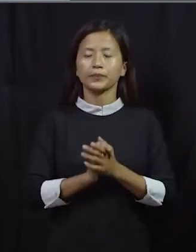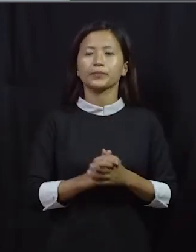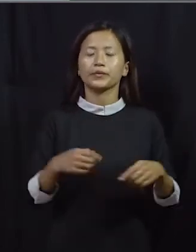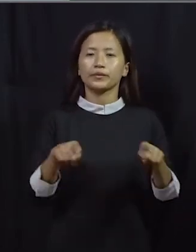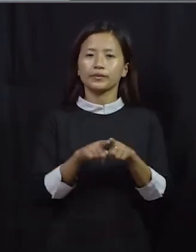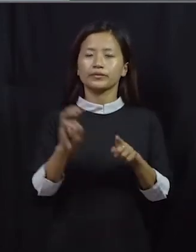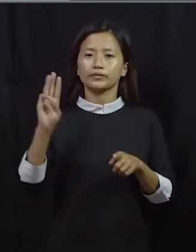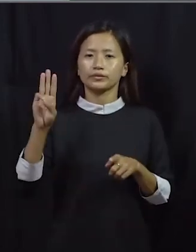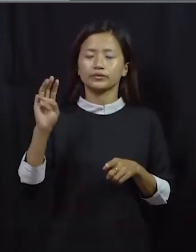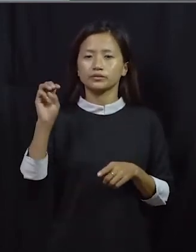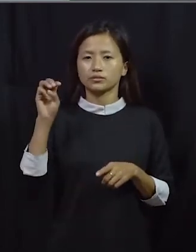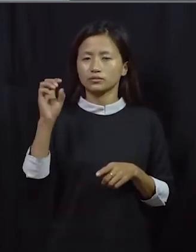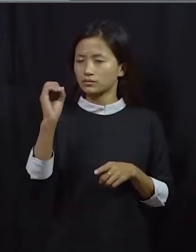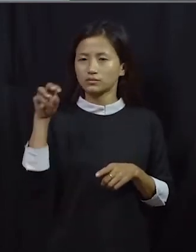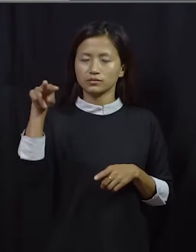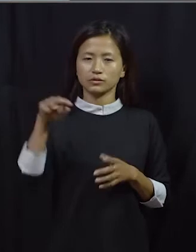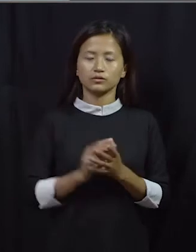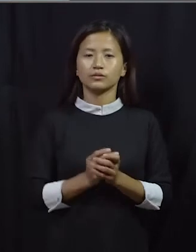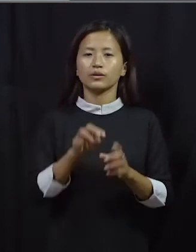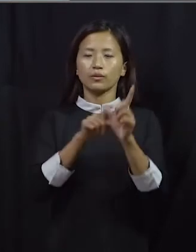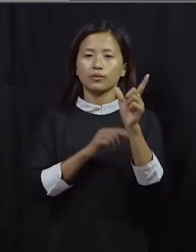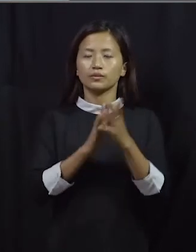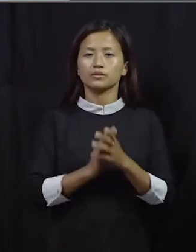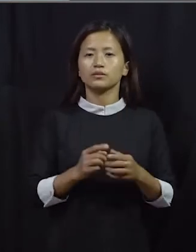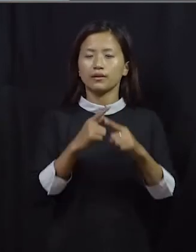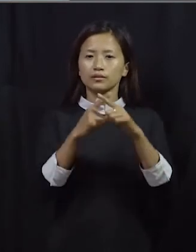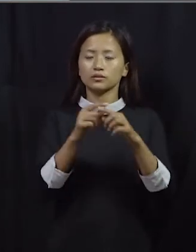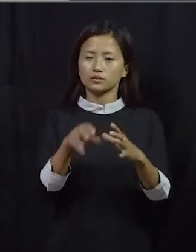So, if X have withdrawn,